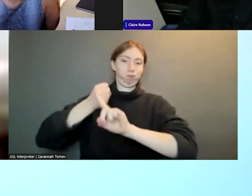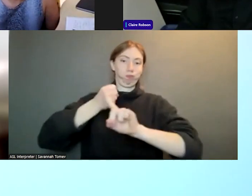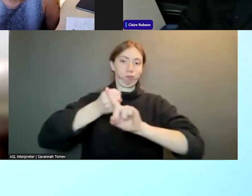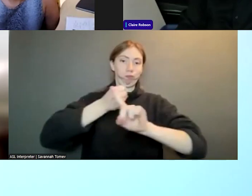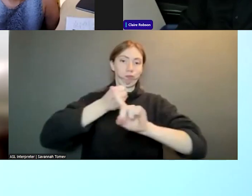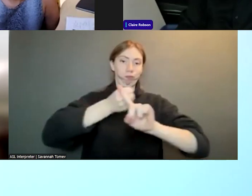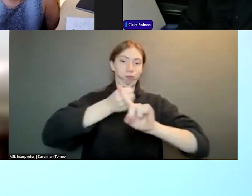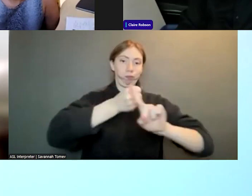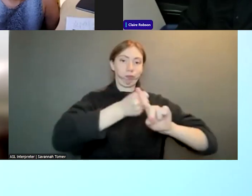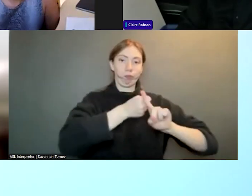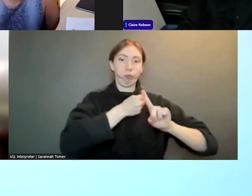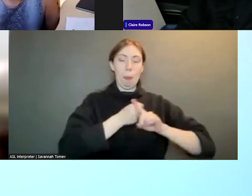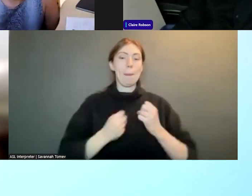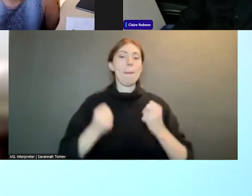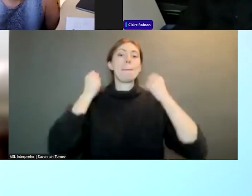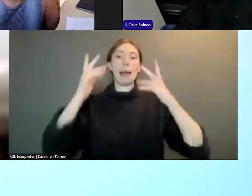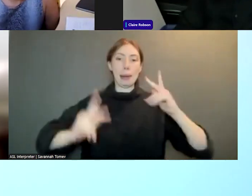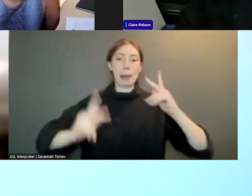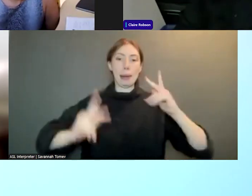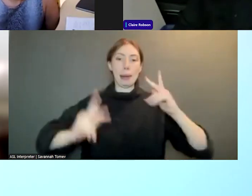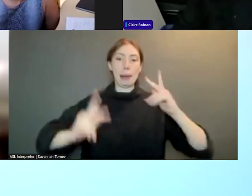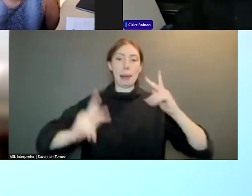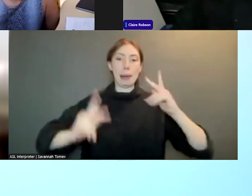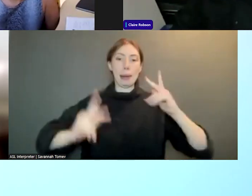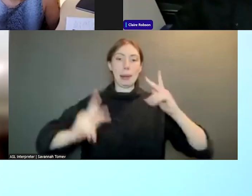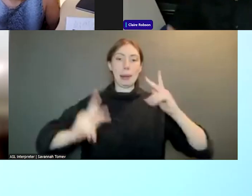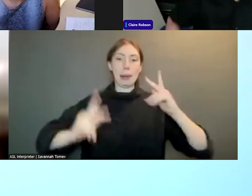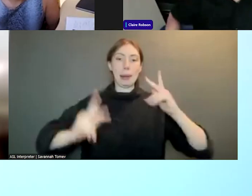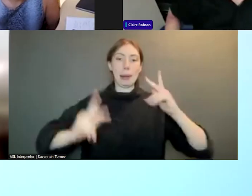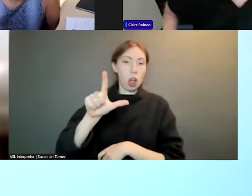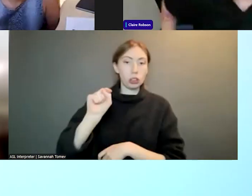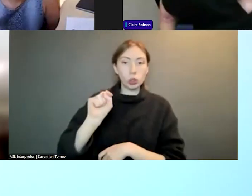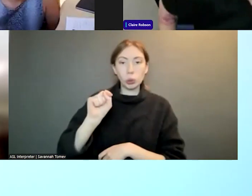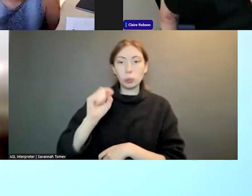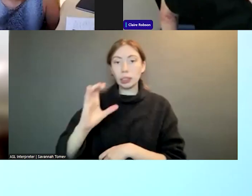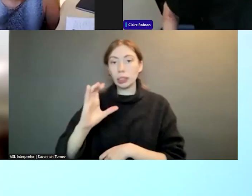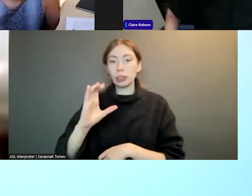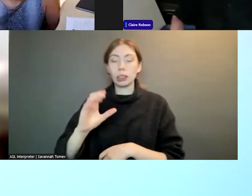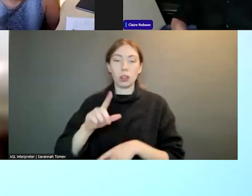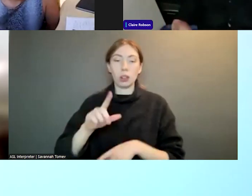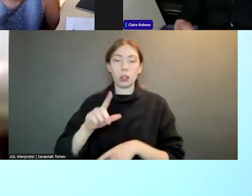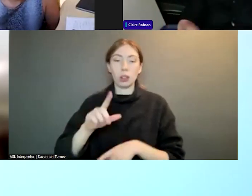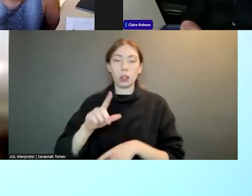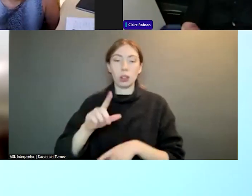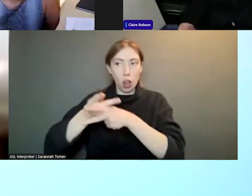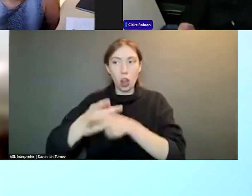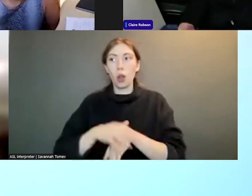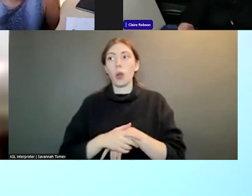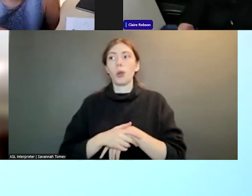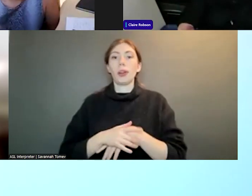and long-term care. And I think the point Gloria made about, safer at